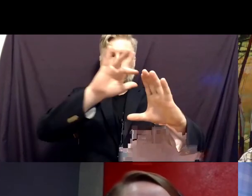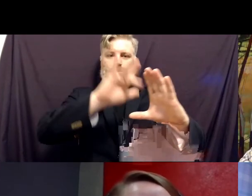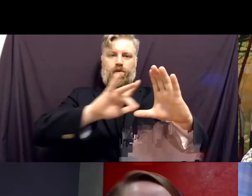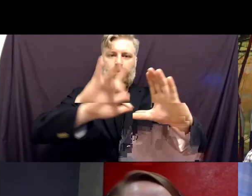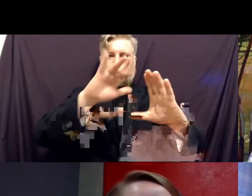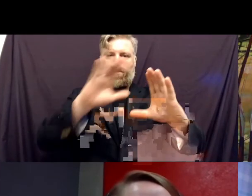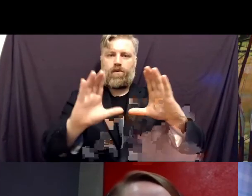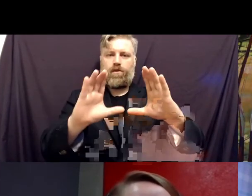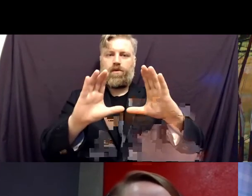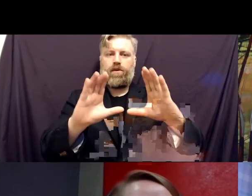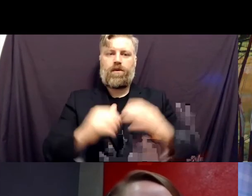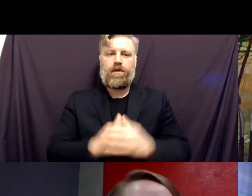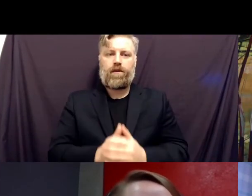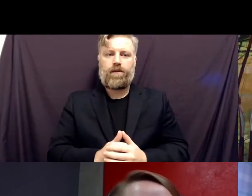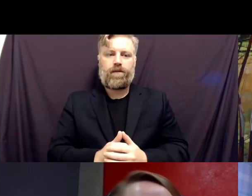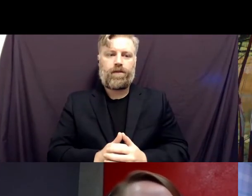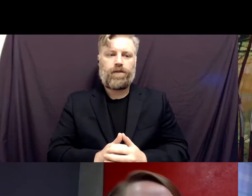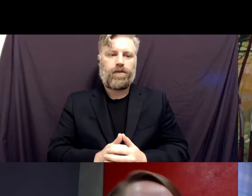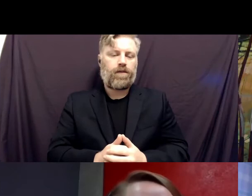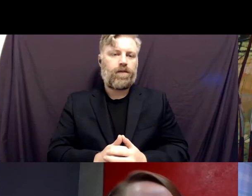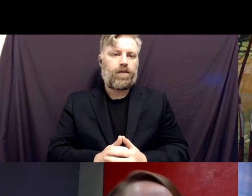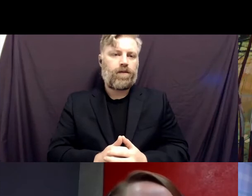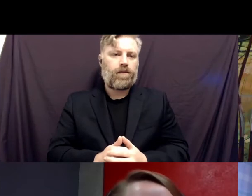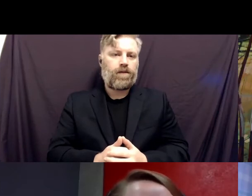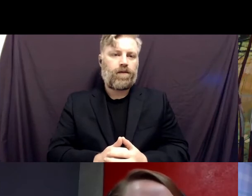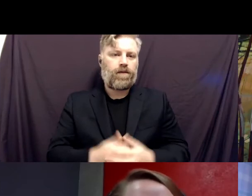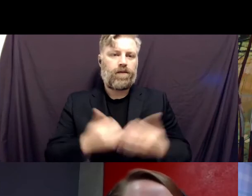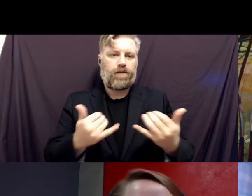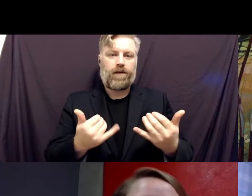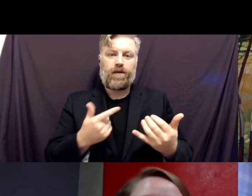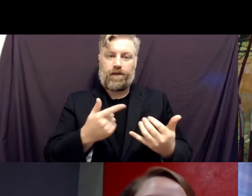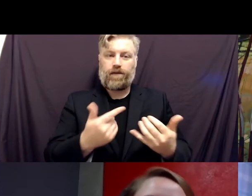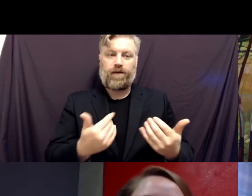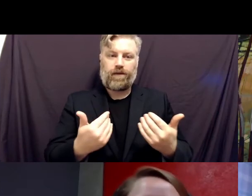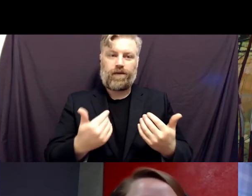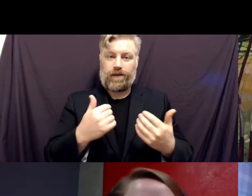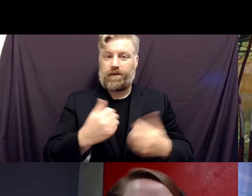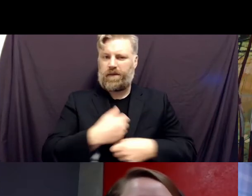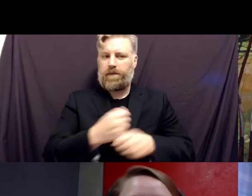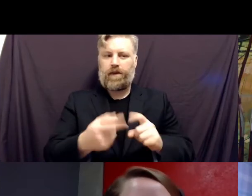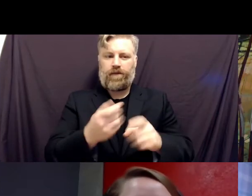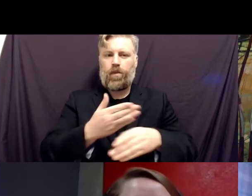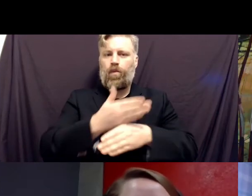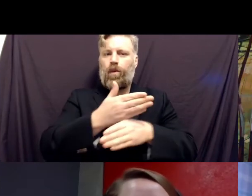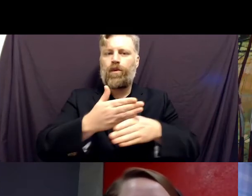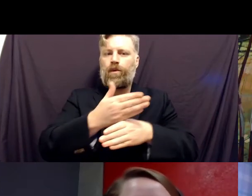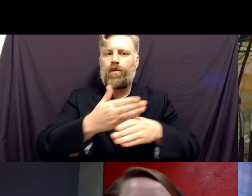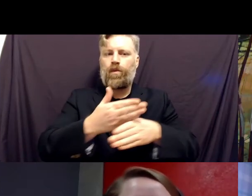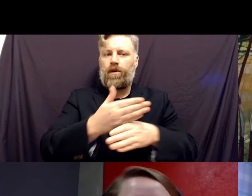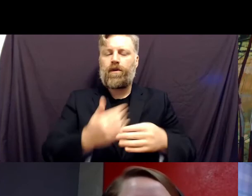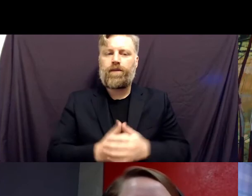this is now done in timber, in wood, and